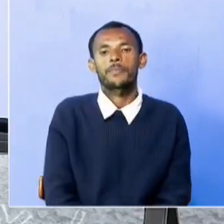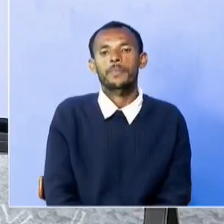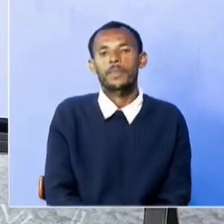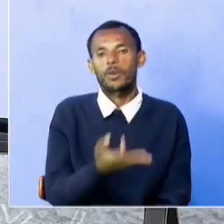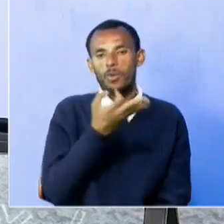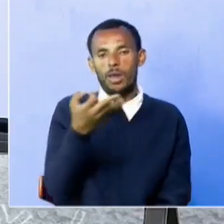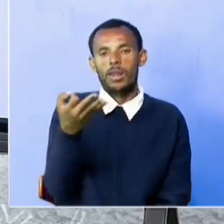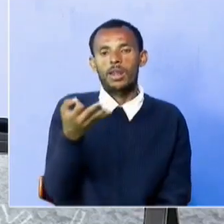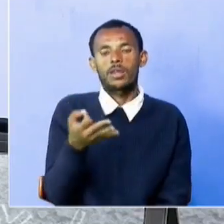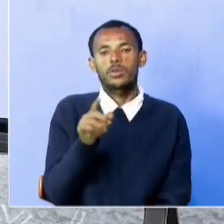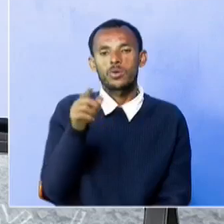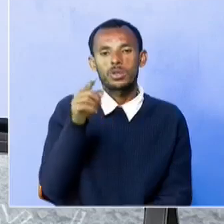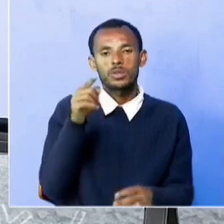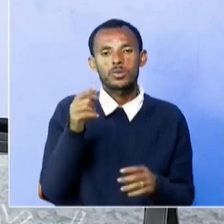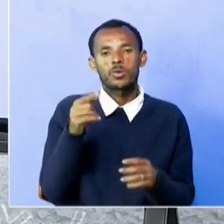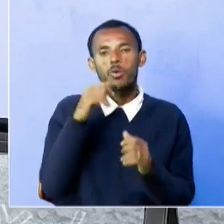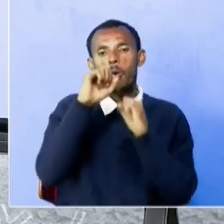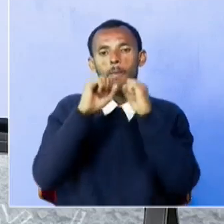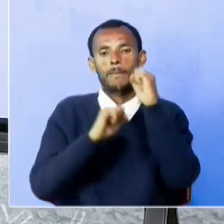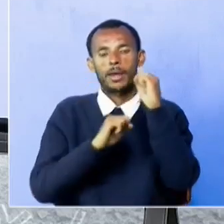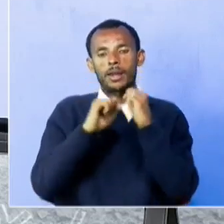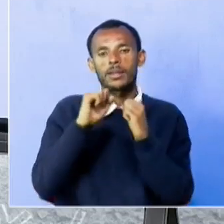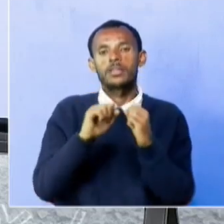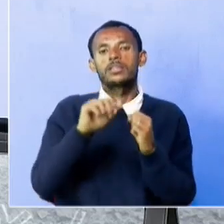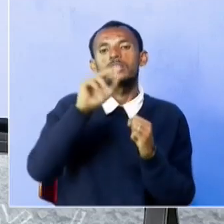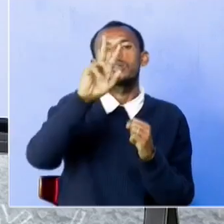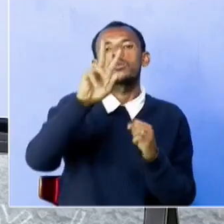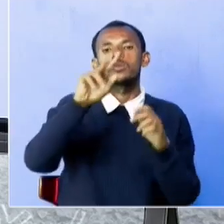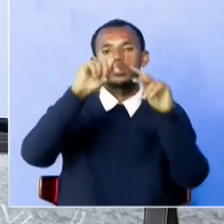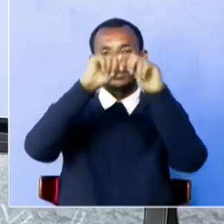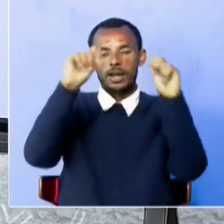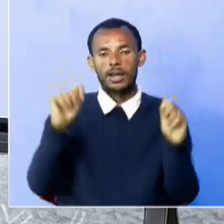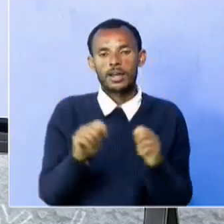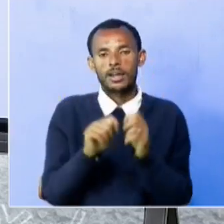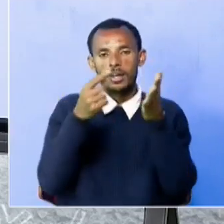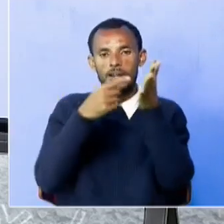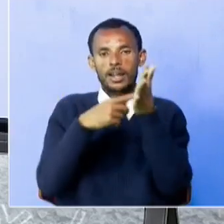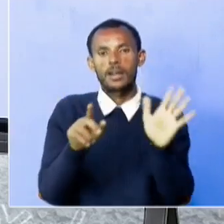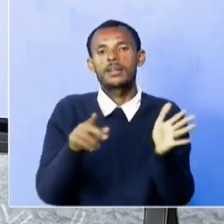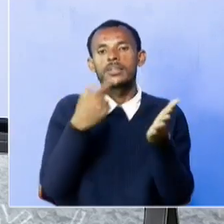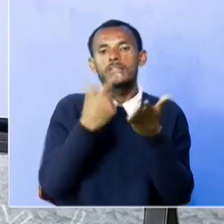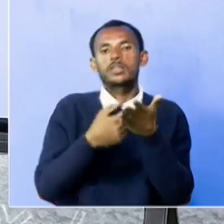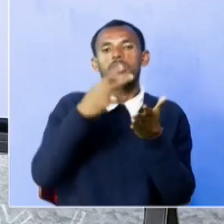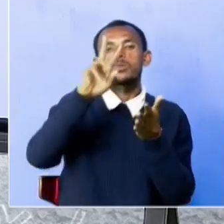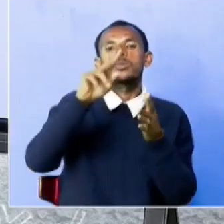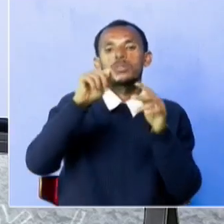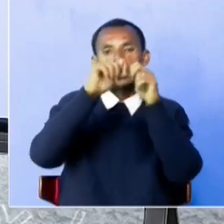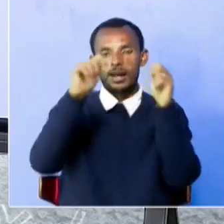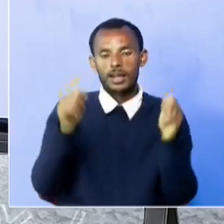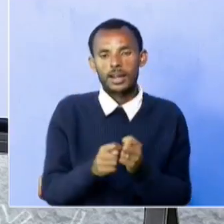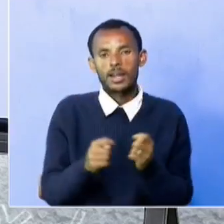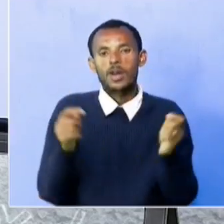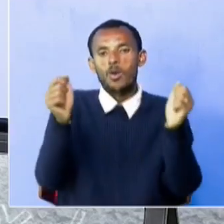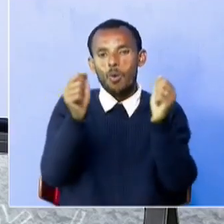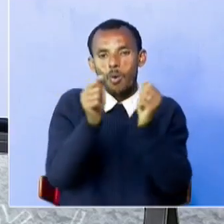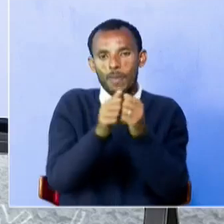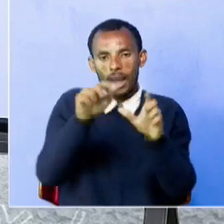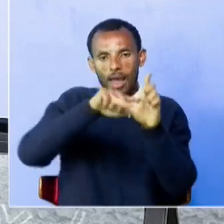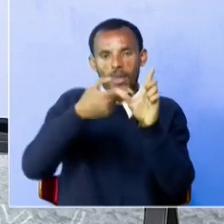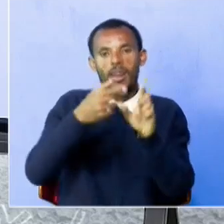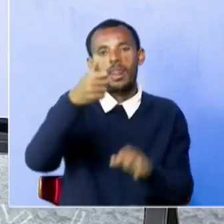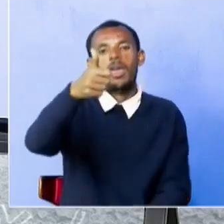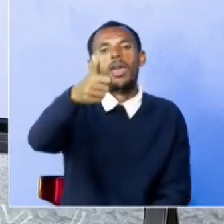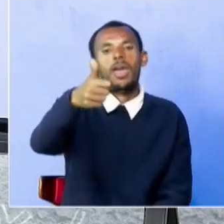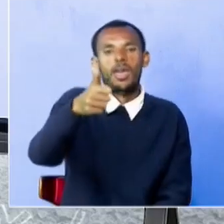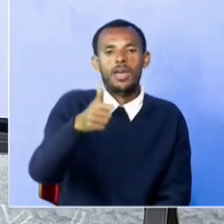Well, you need to compare the two triangles. Clearly, these two triangles have common angle A.